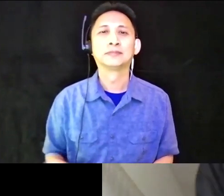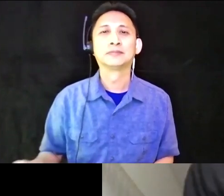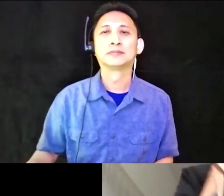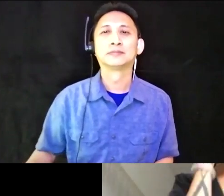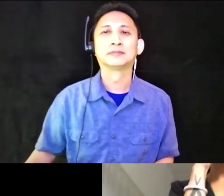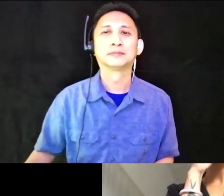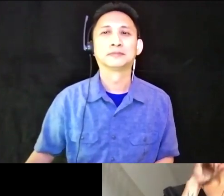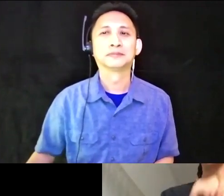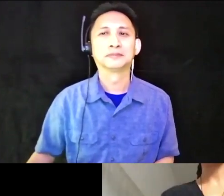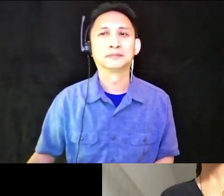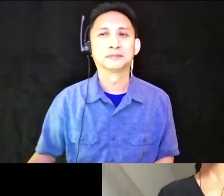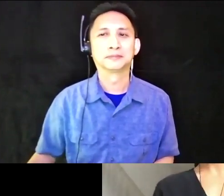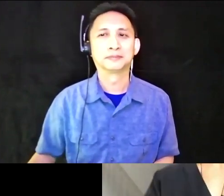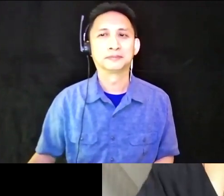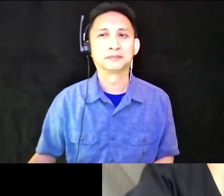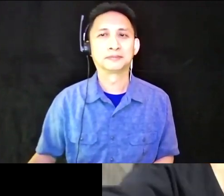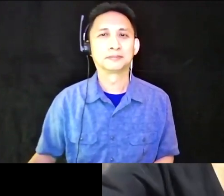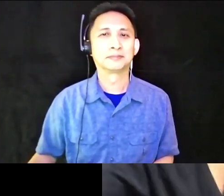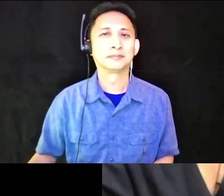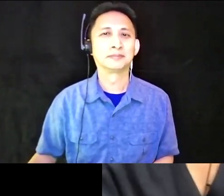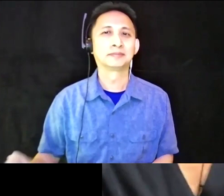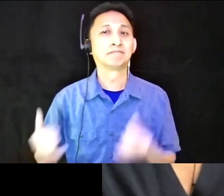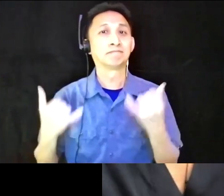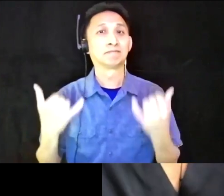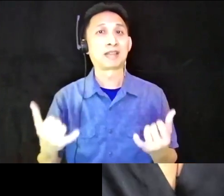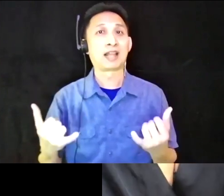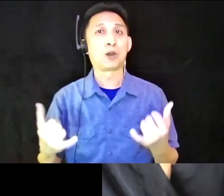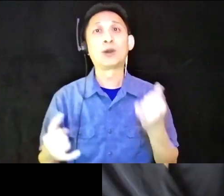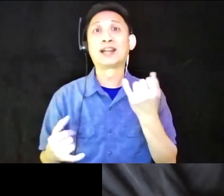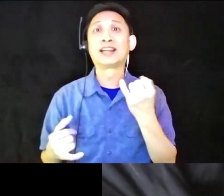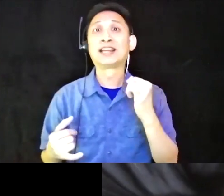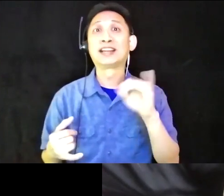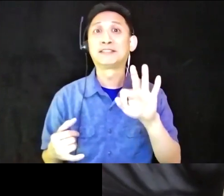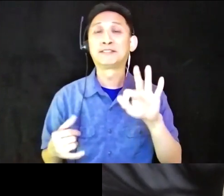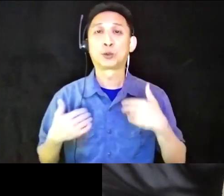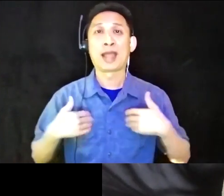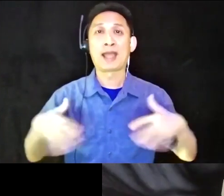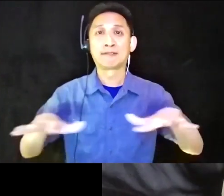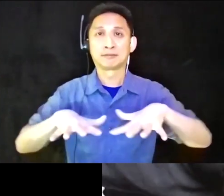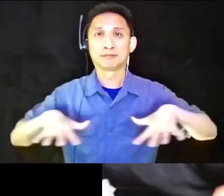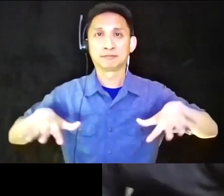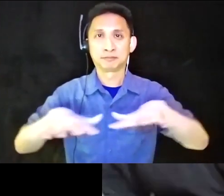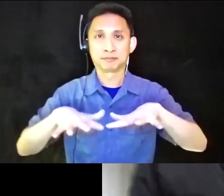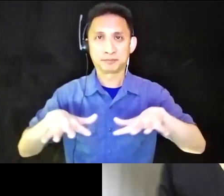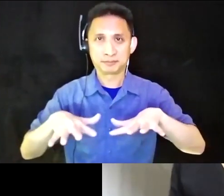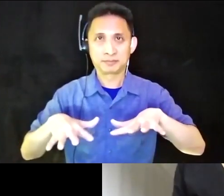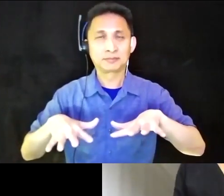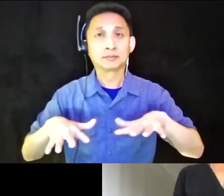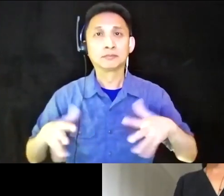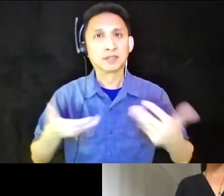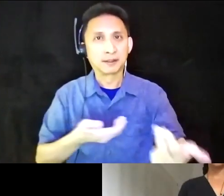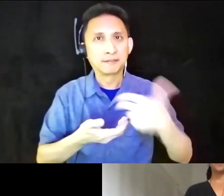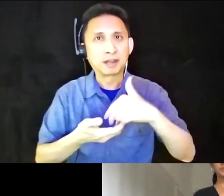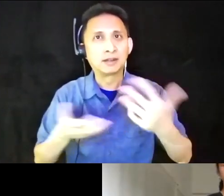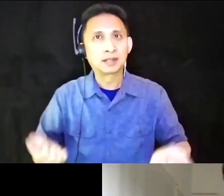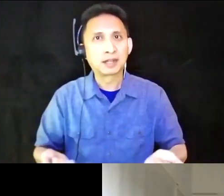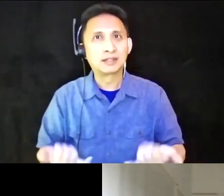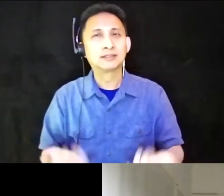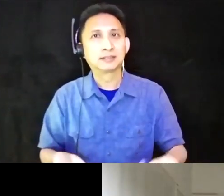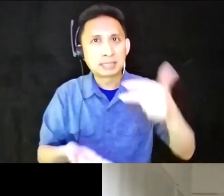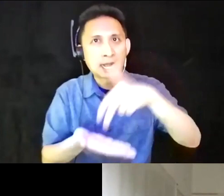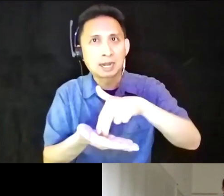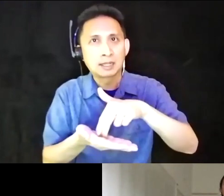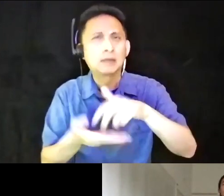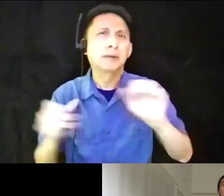So now, if you have space and would like to, we'd like to invite you to do this part standing. You can also do this